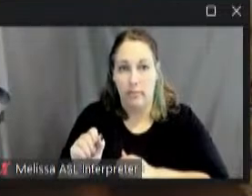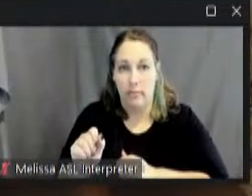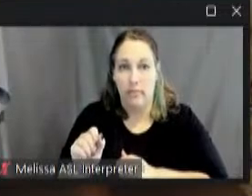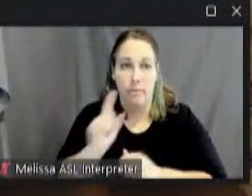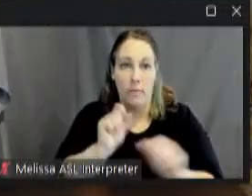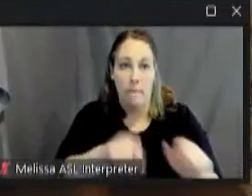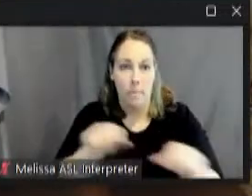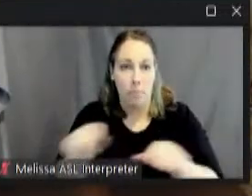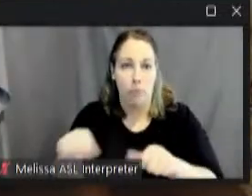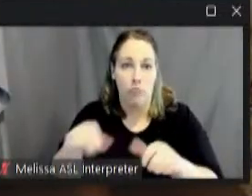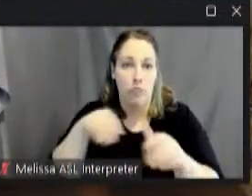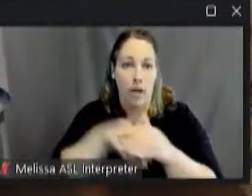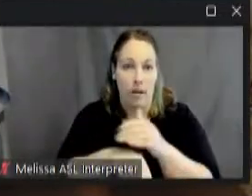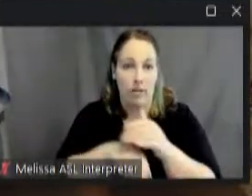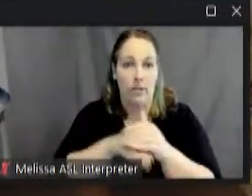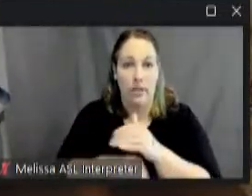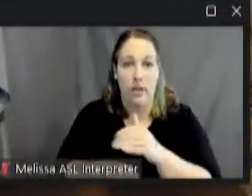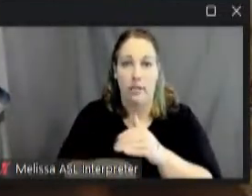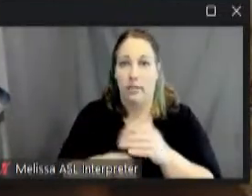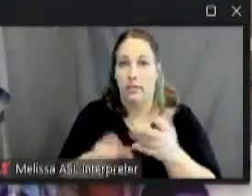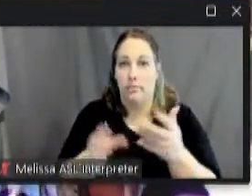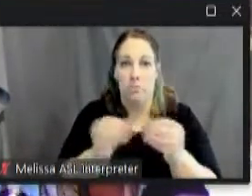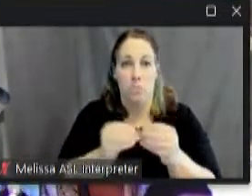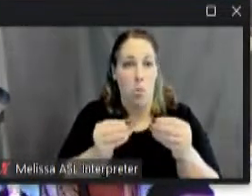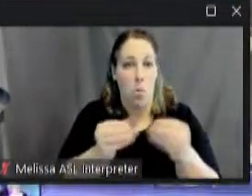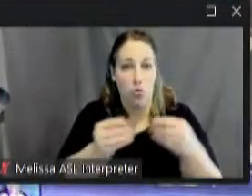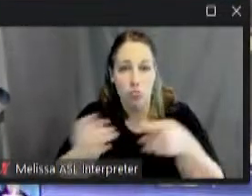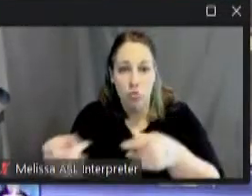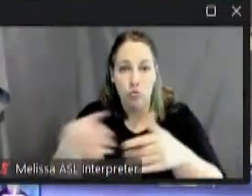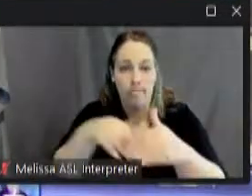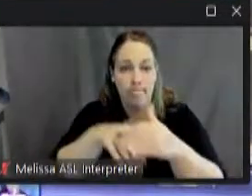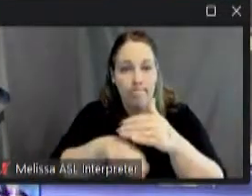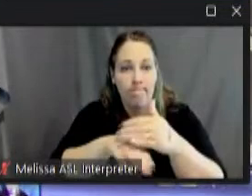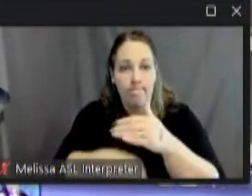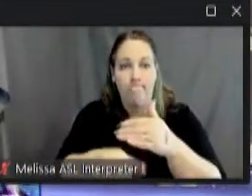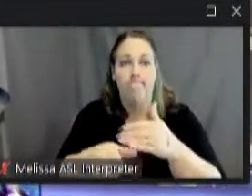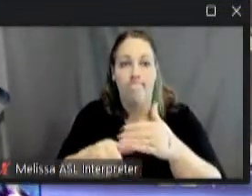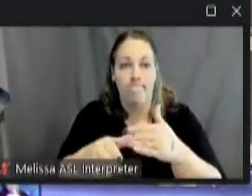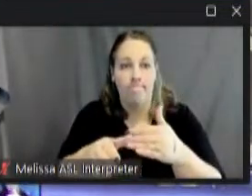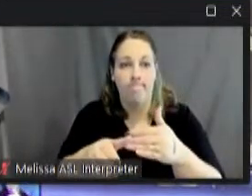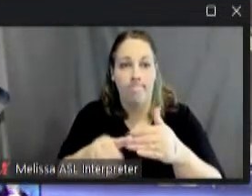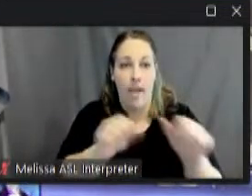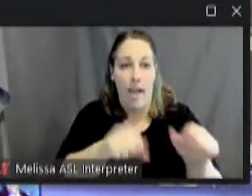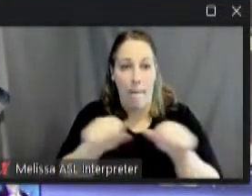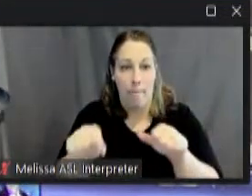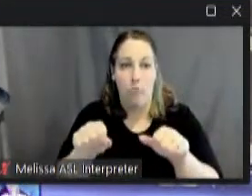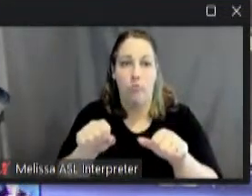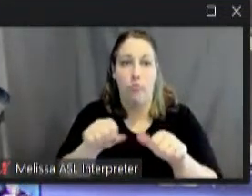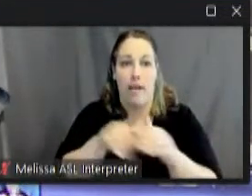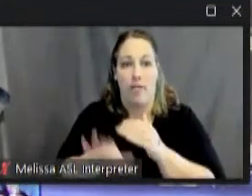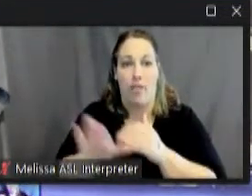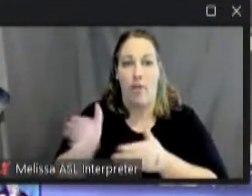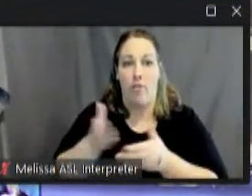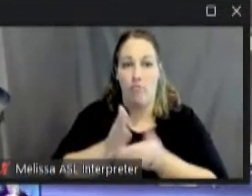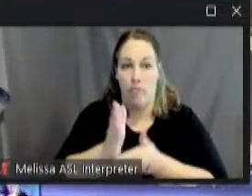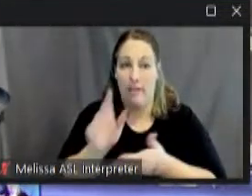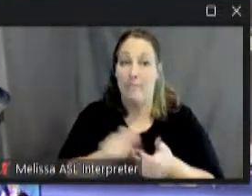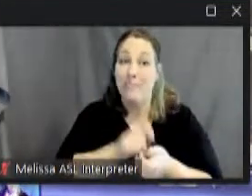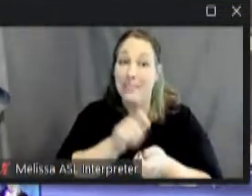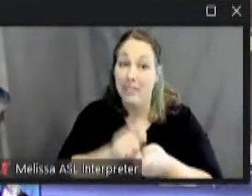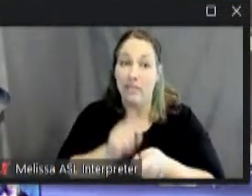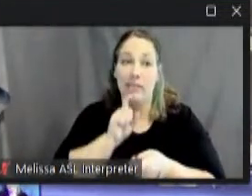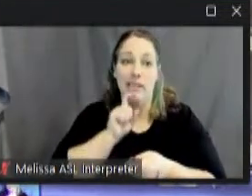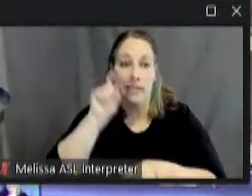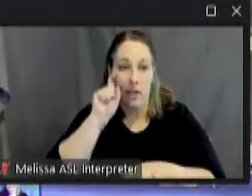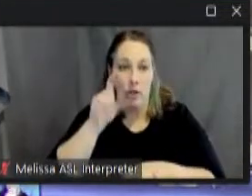access in a smoother, less complicated way their rights, and particularly sexual and